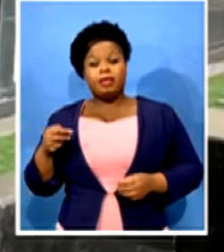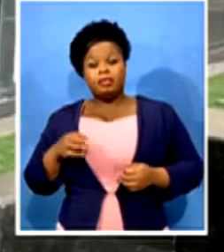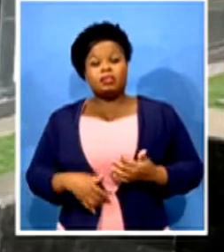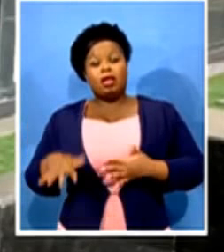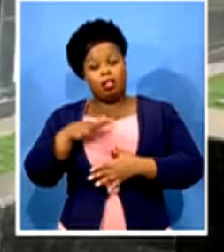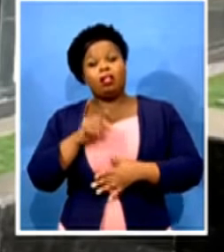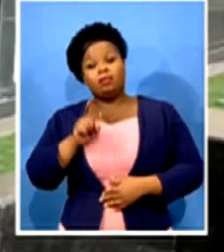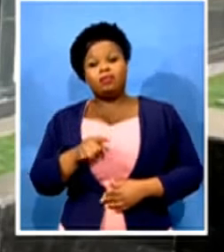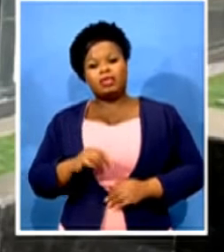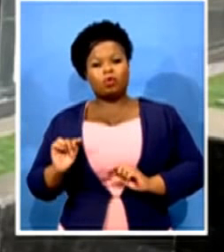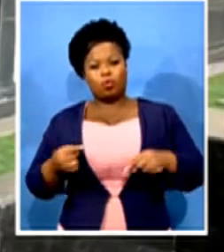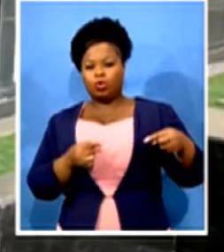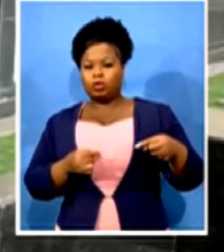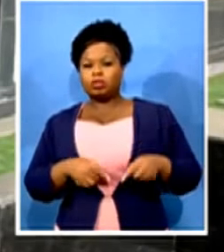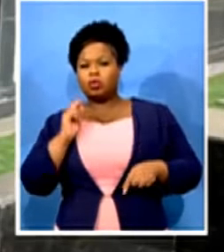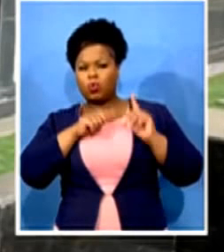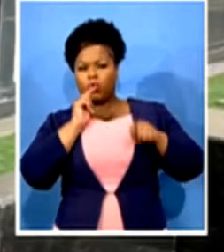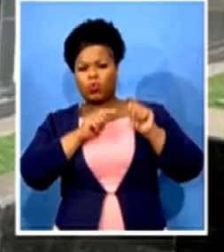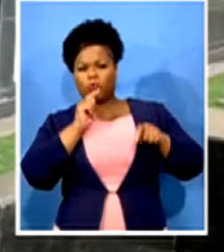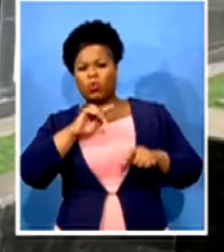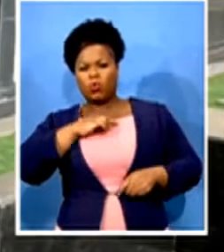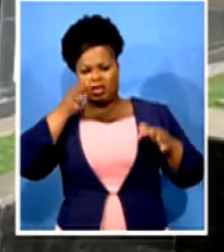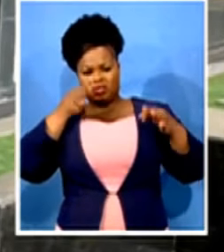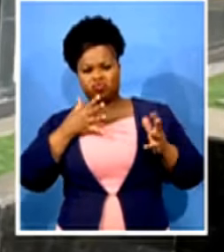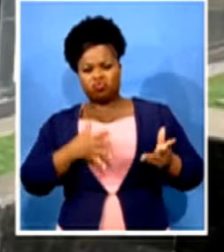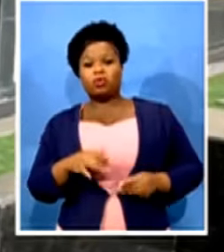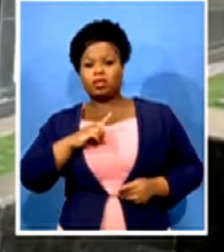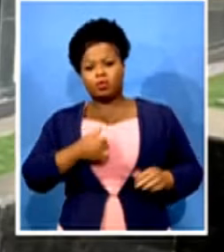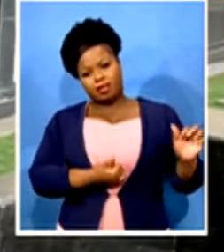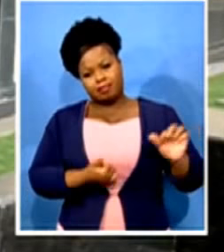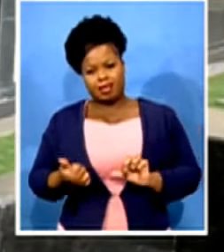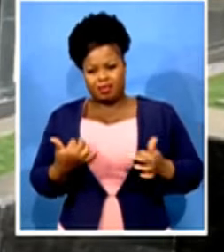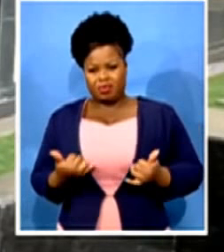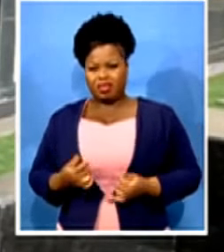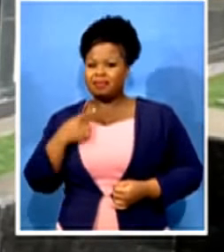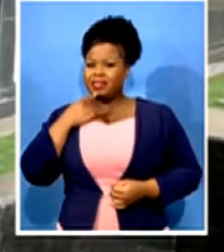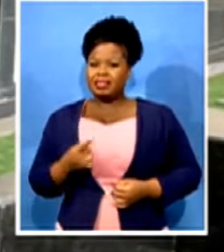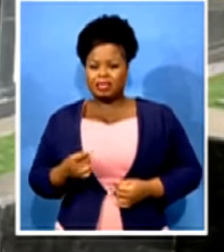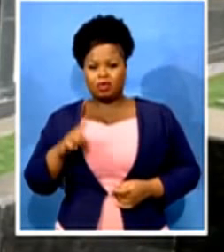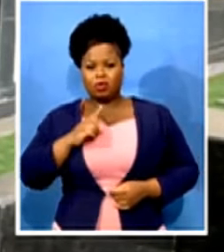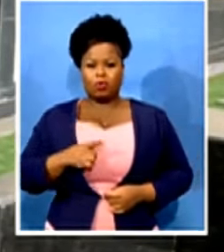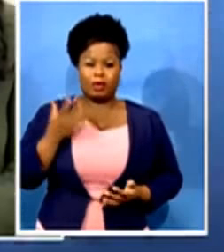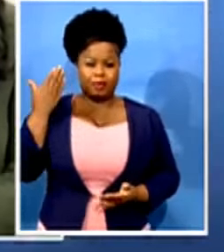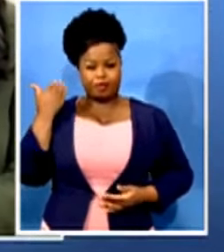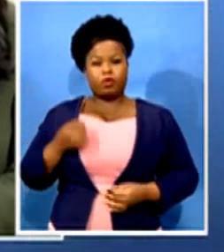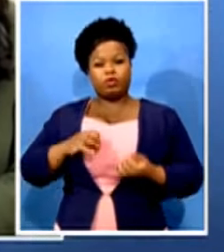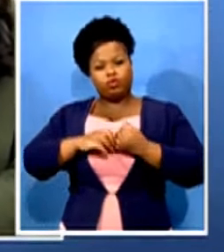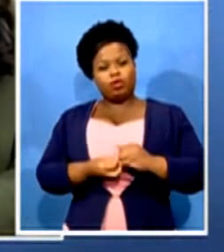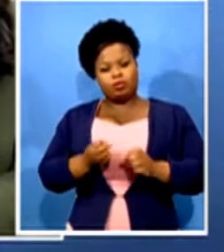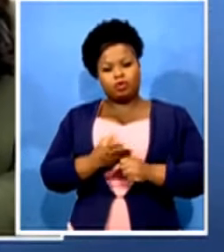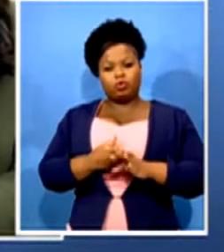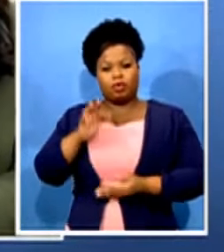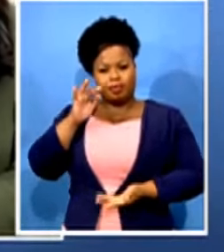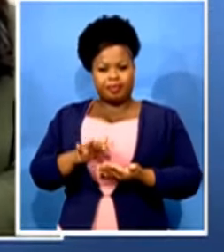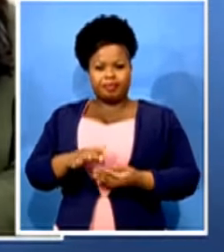on that count, which is why he came back to that today, saying that that was the start of India's fight against COVID-19. Yeah, thank you so much for bringing us